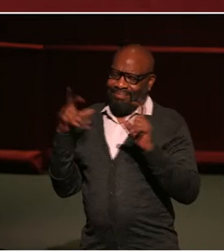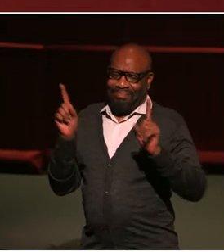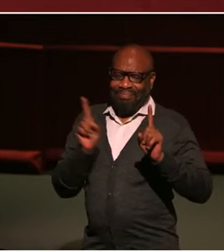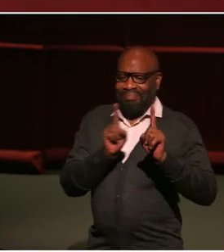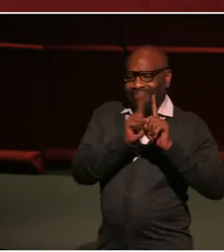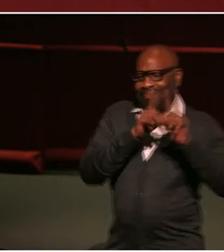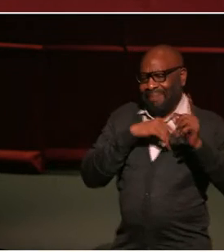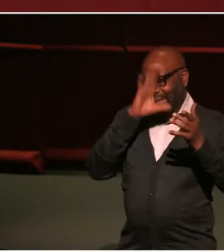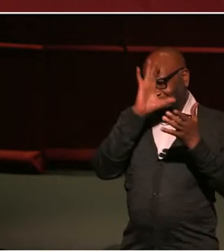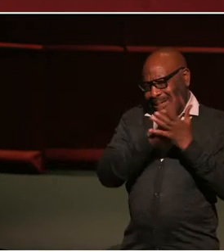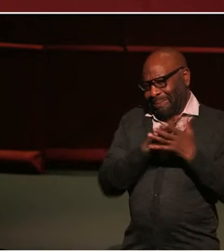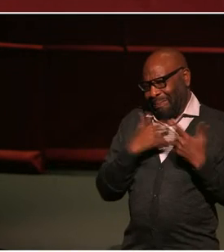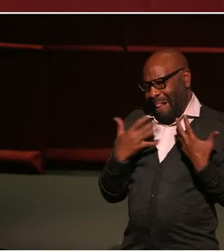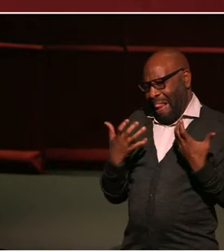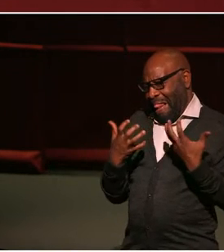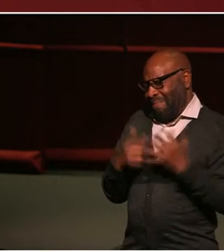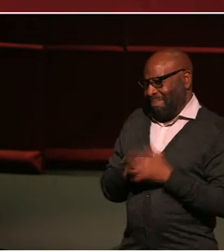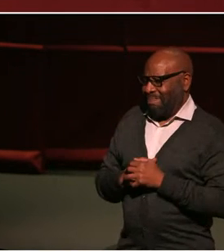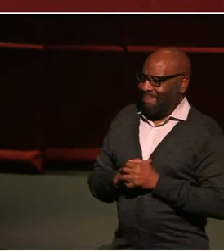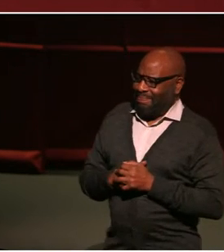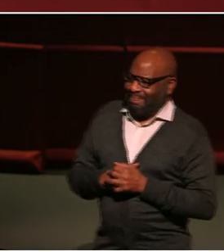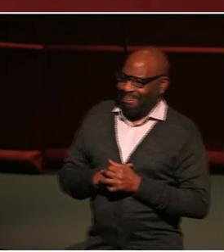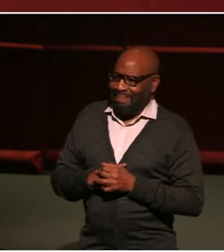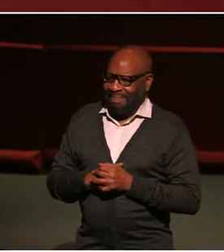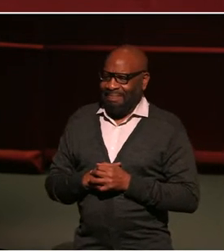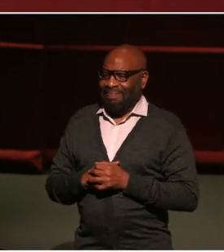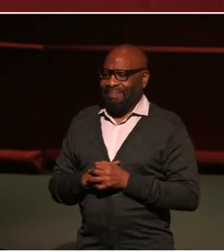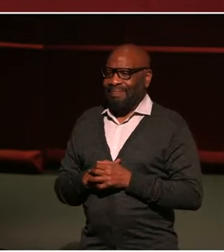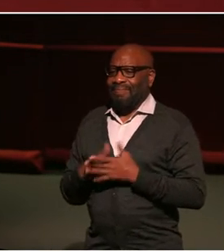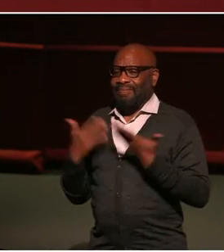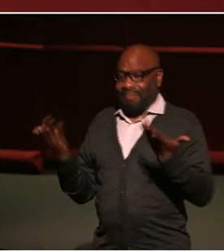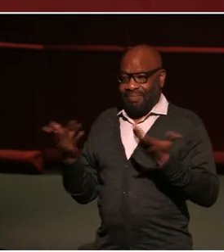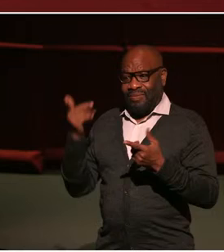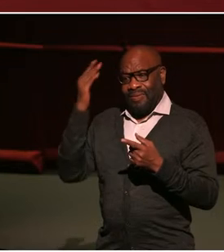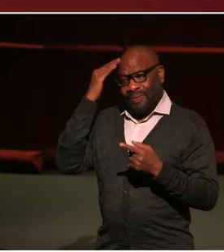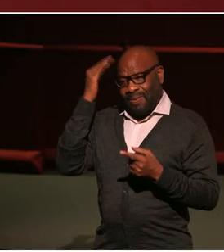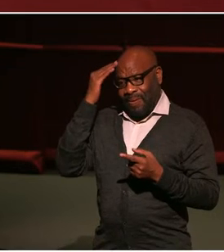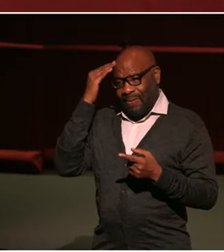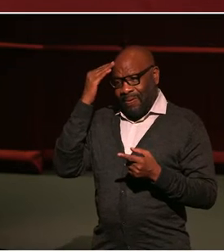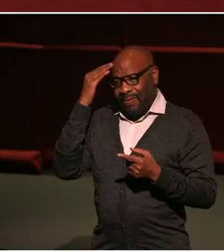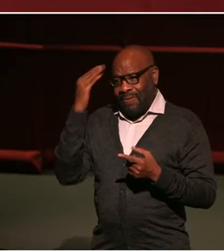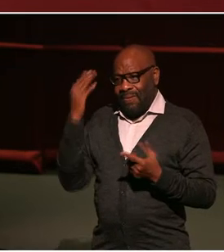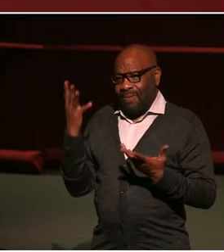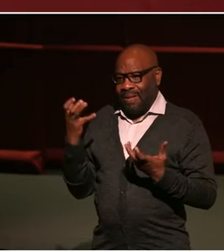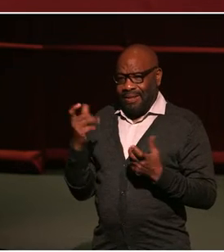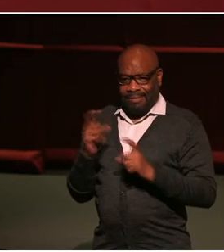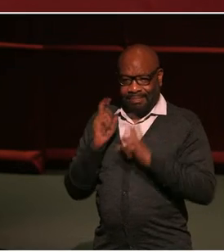Well, in the spirit of giving away, I know that you had some gifts that you wanted to present